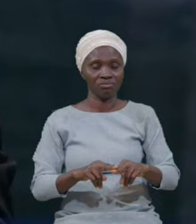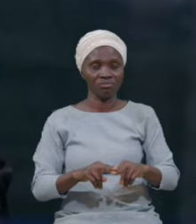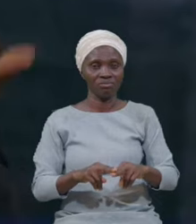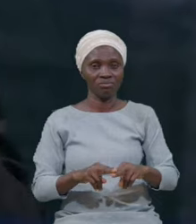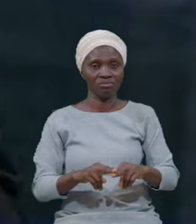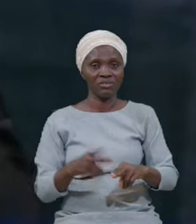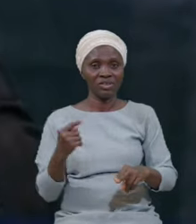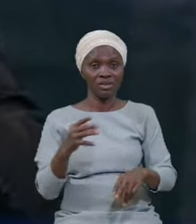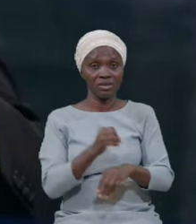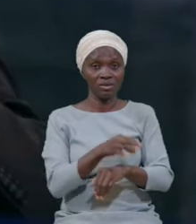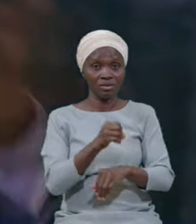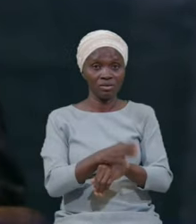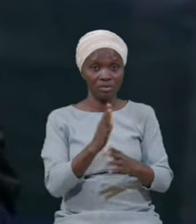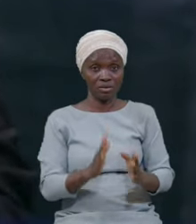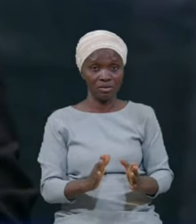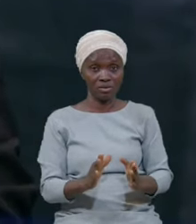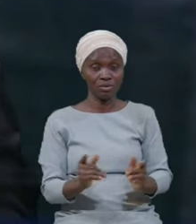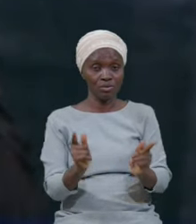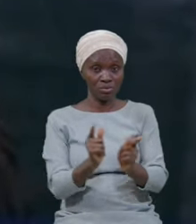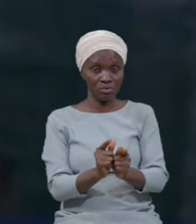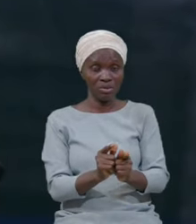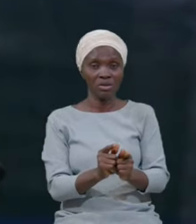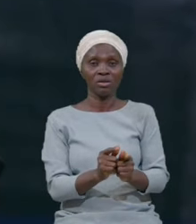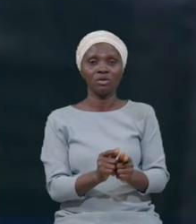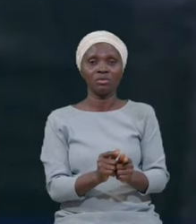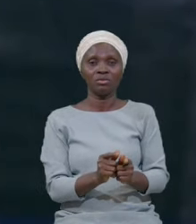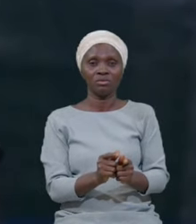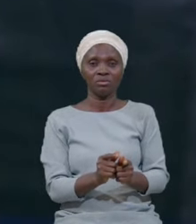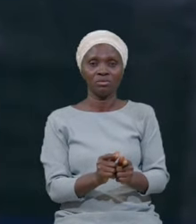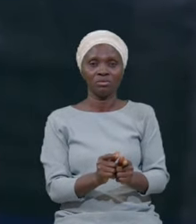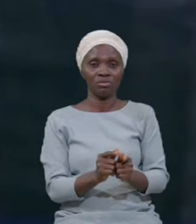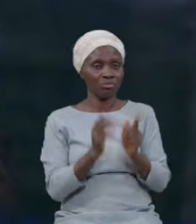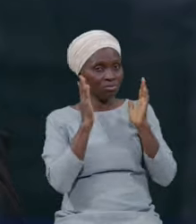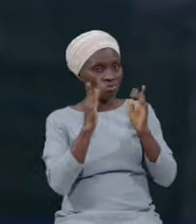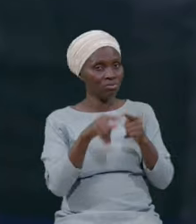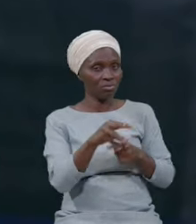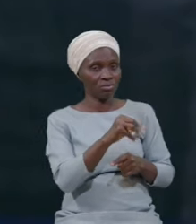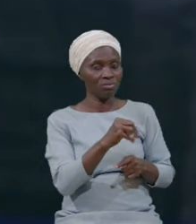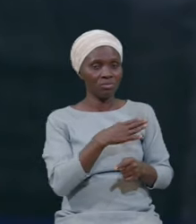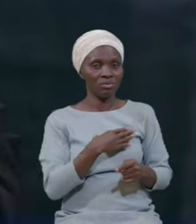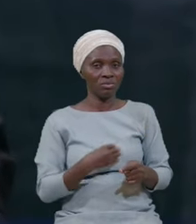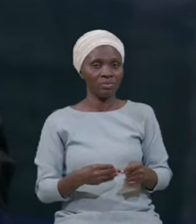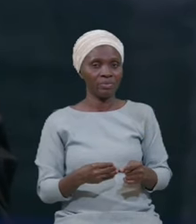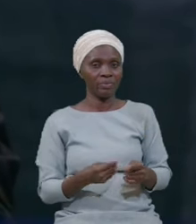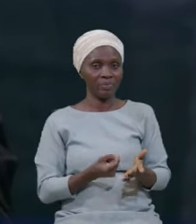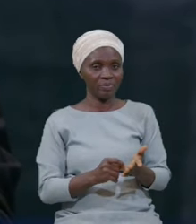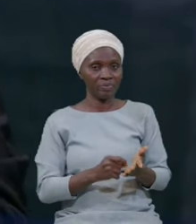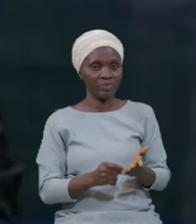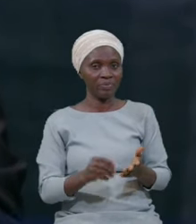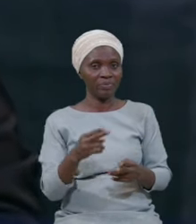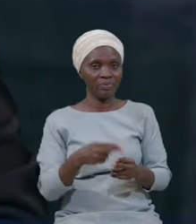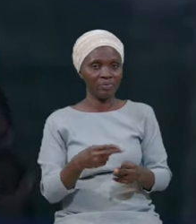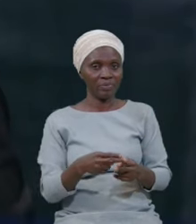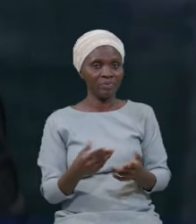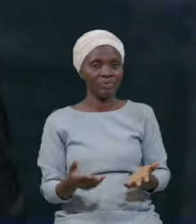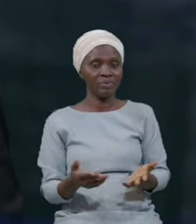choir, ushers, and the people who have been prepared to get all this done, until they get to you and you do